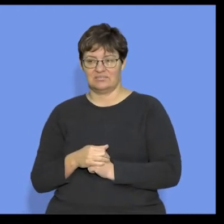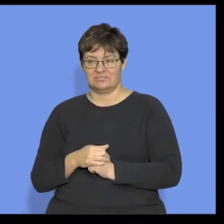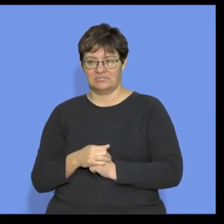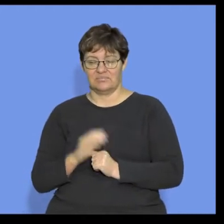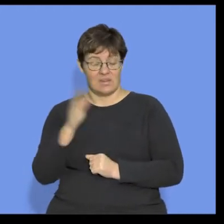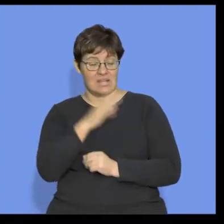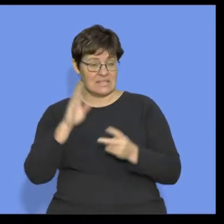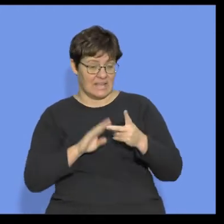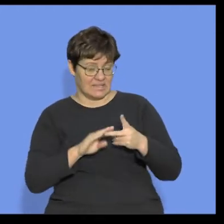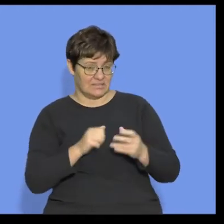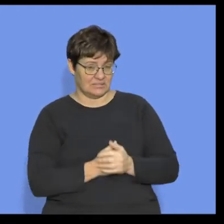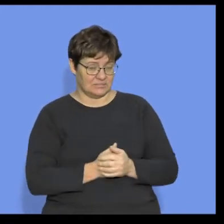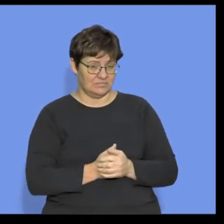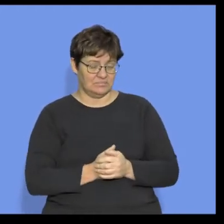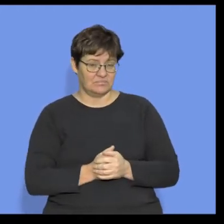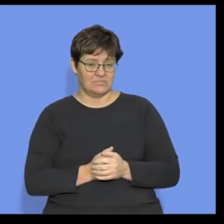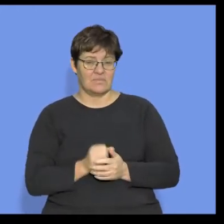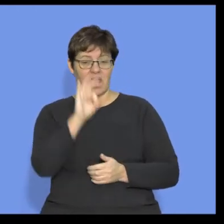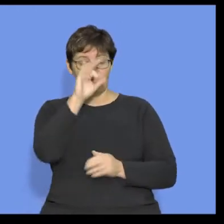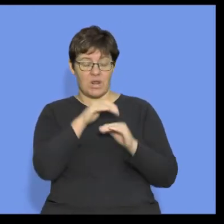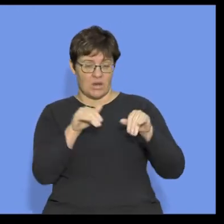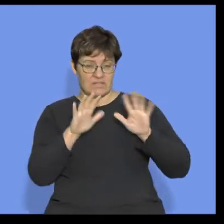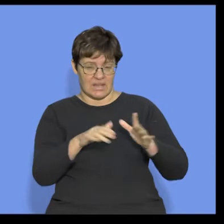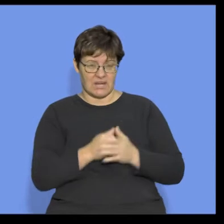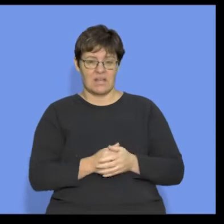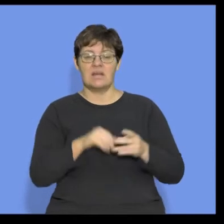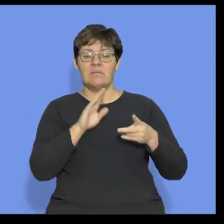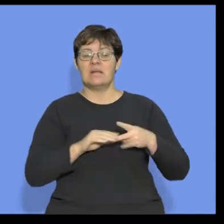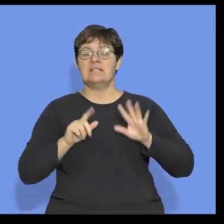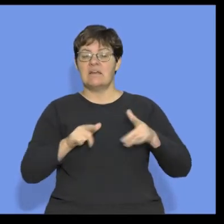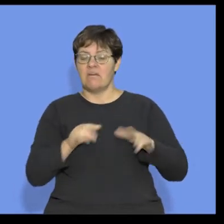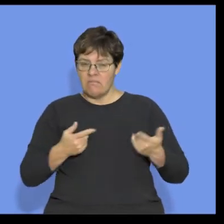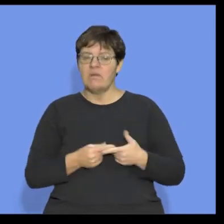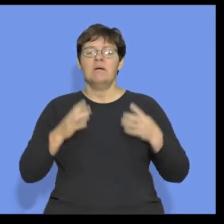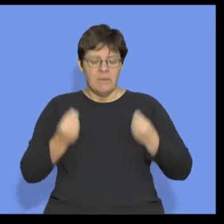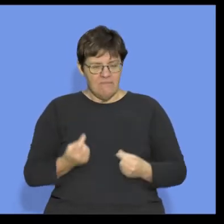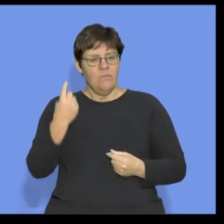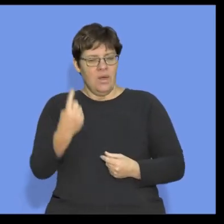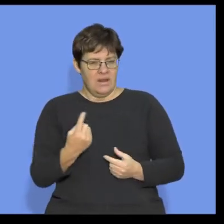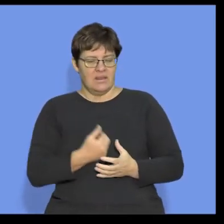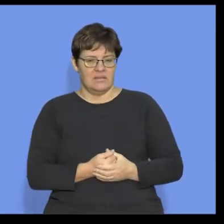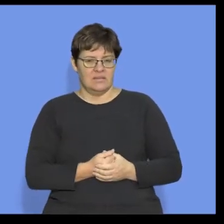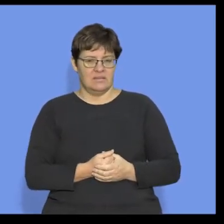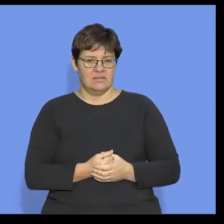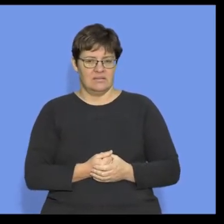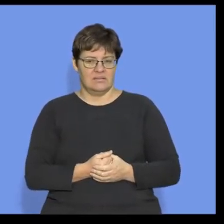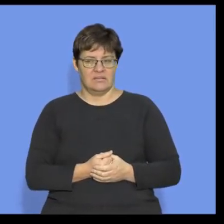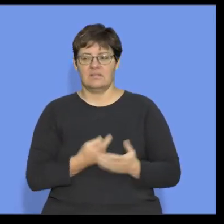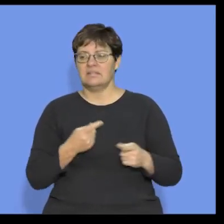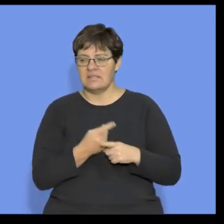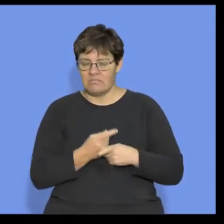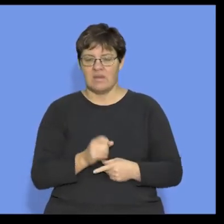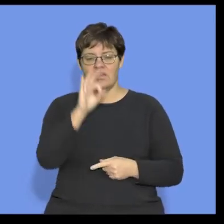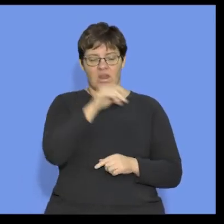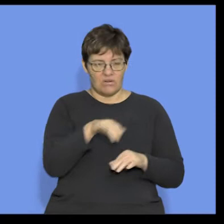Yes. Let's go to the second branch. Again, 3 out of 10 plus 7 out of 10. What do we get? We get 1. Also